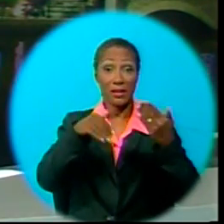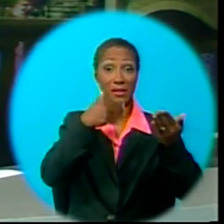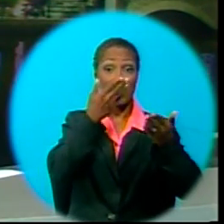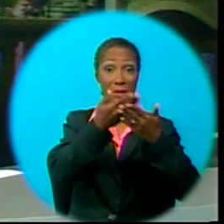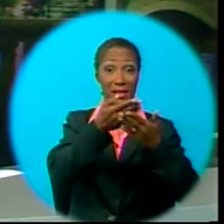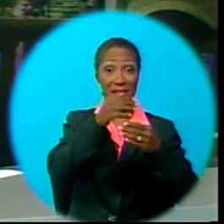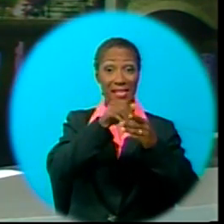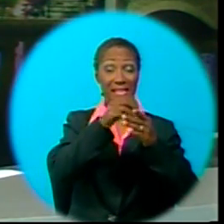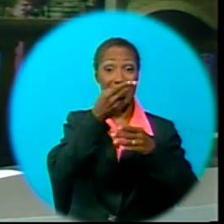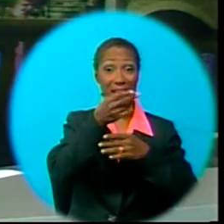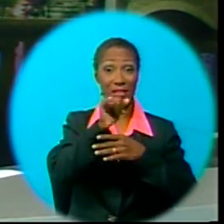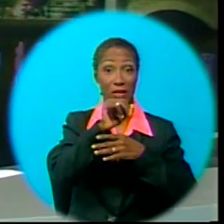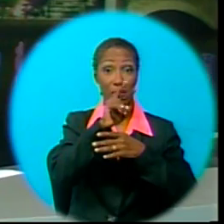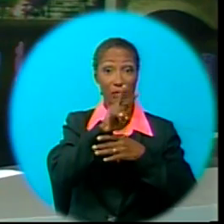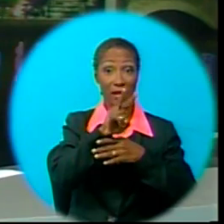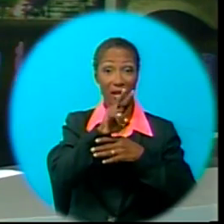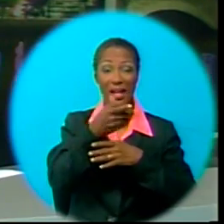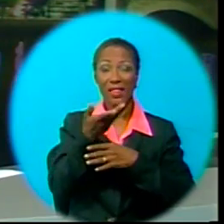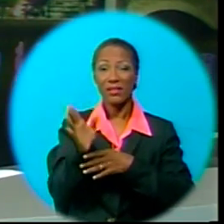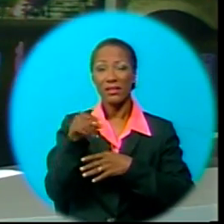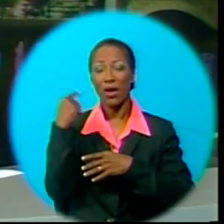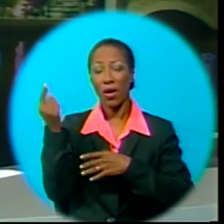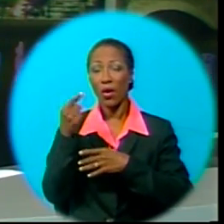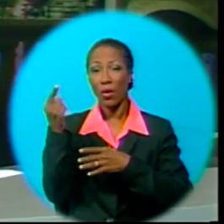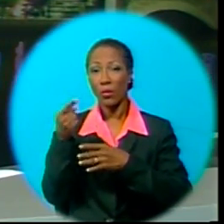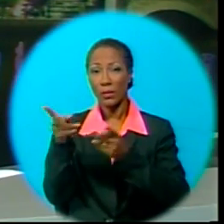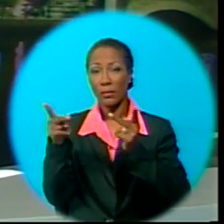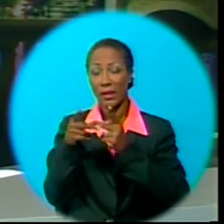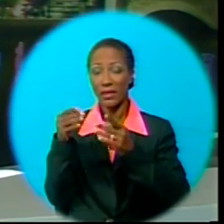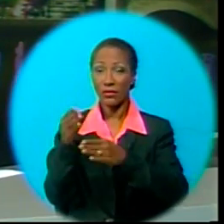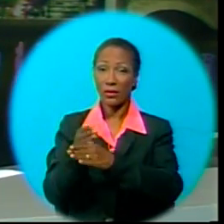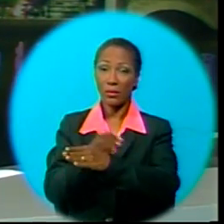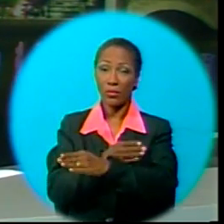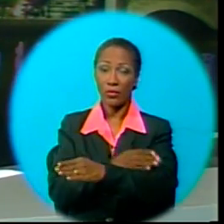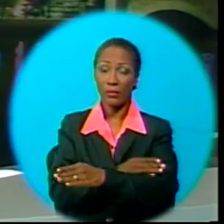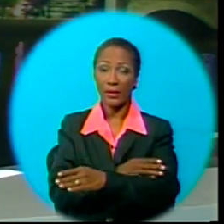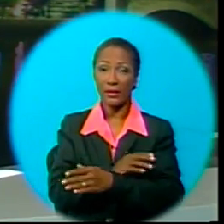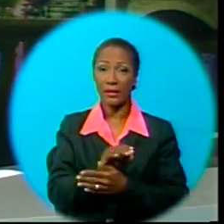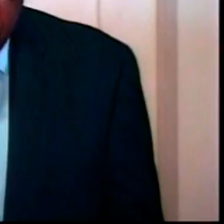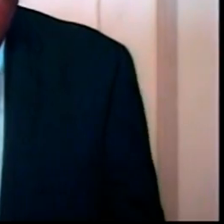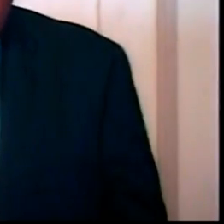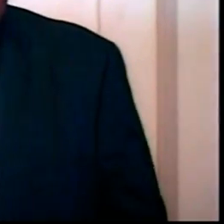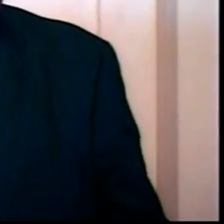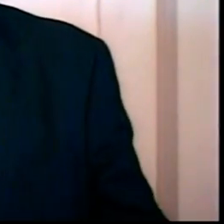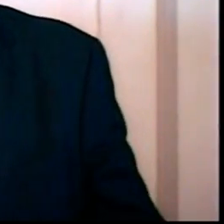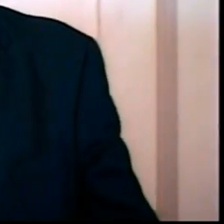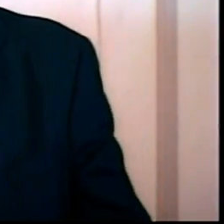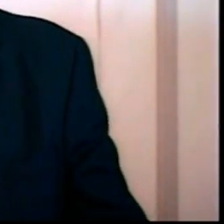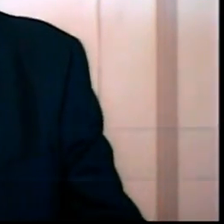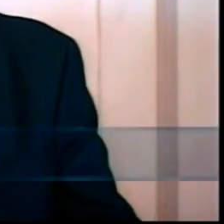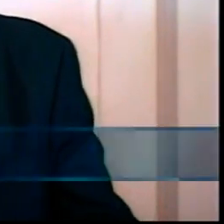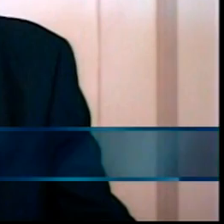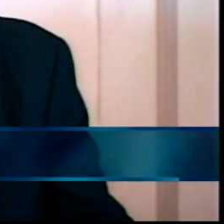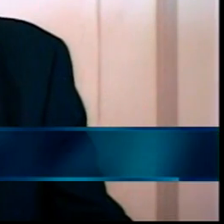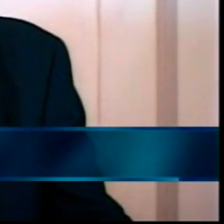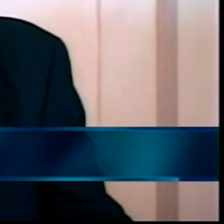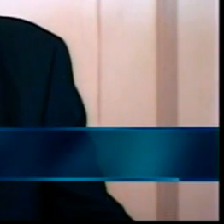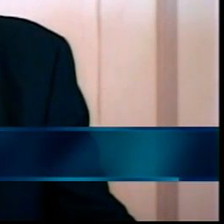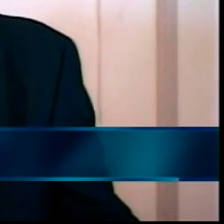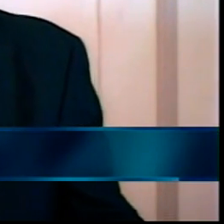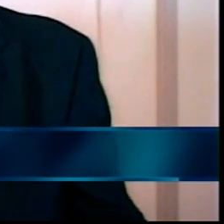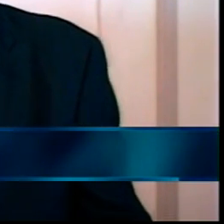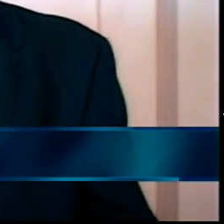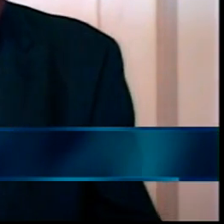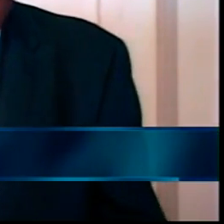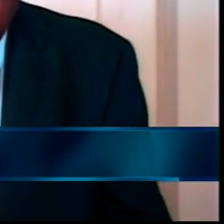the HIV response, there is always room for improvement. I therefore welcome the outcomes